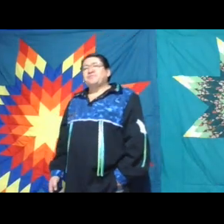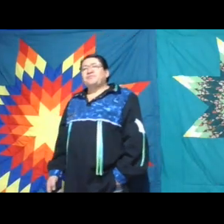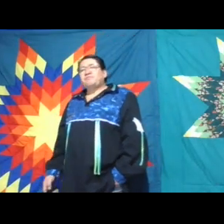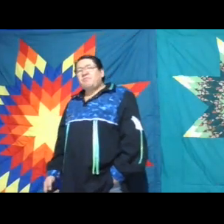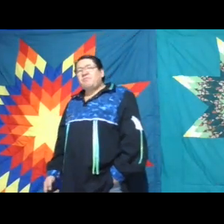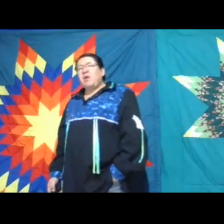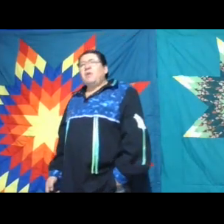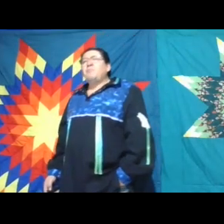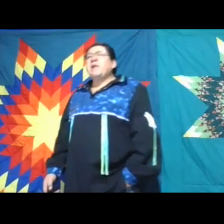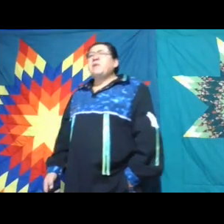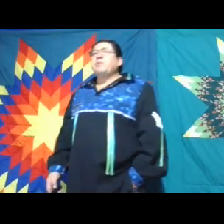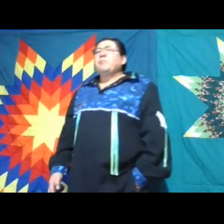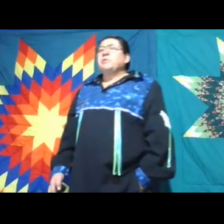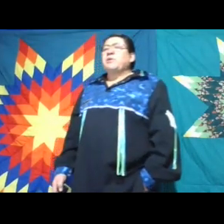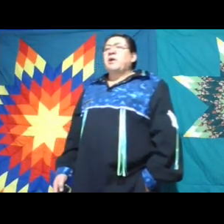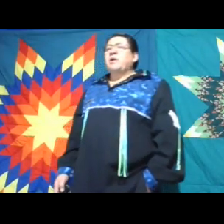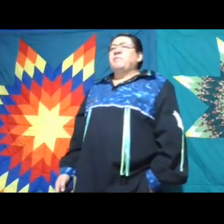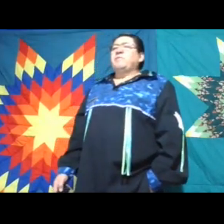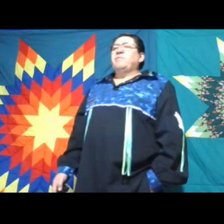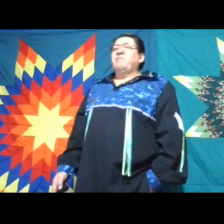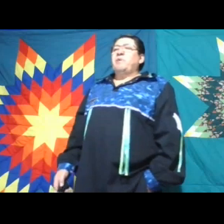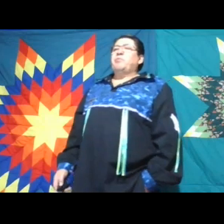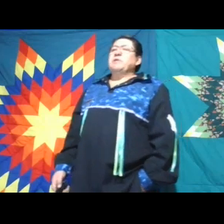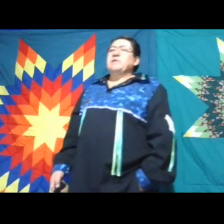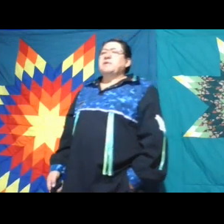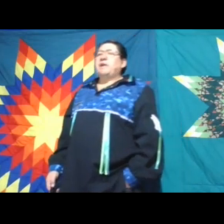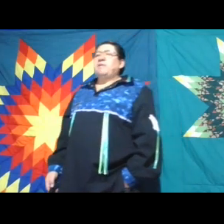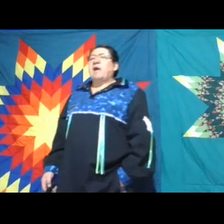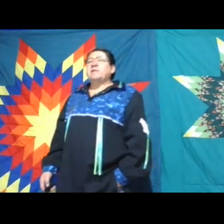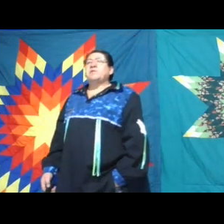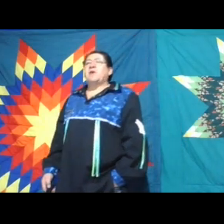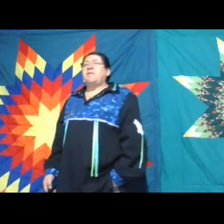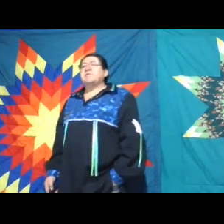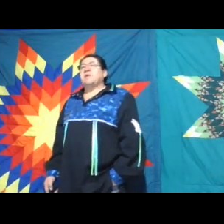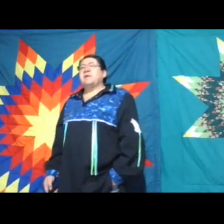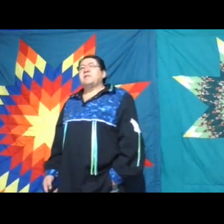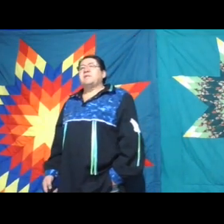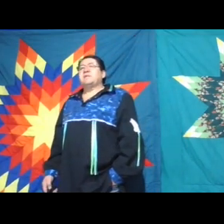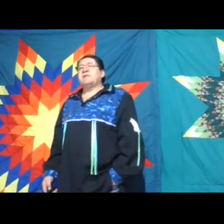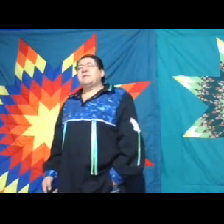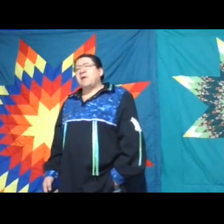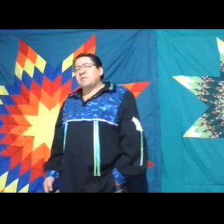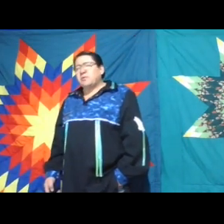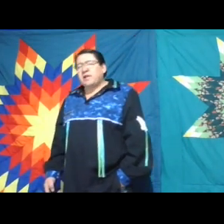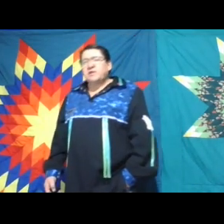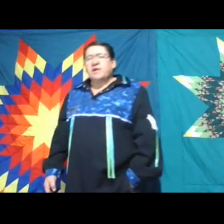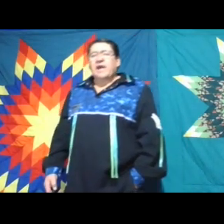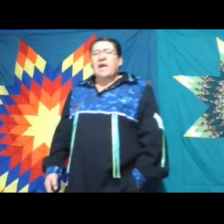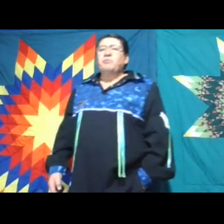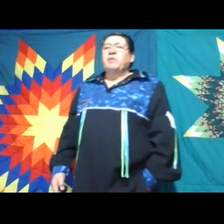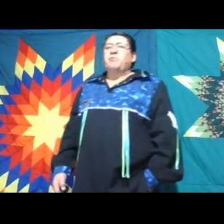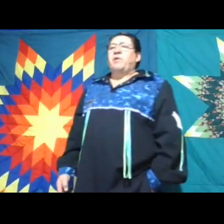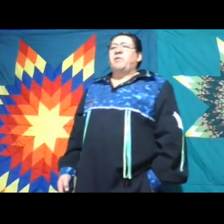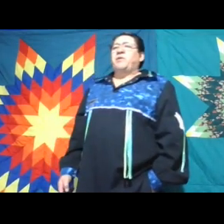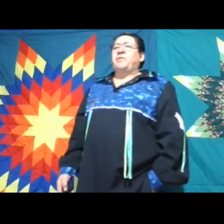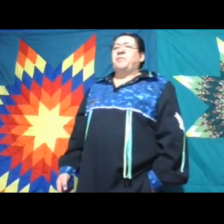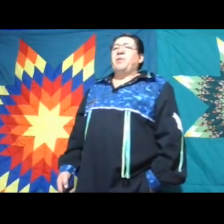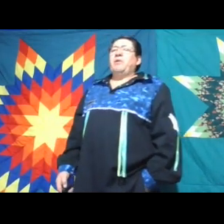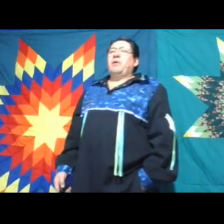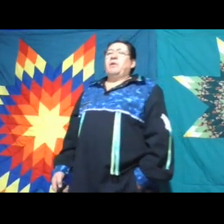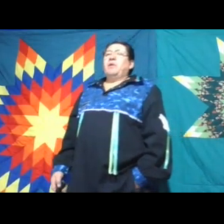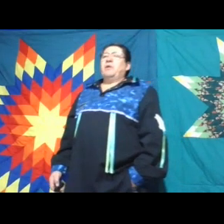transportation. Many people do not possess a valid driver's license, and transportation can be a